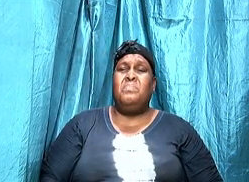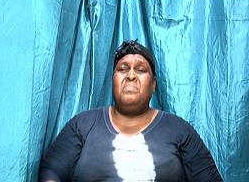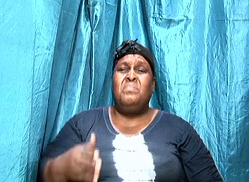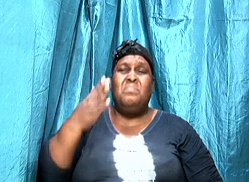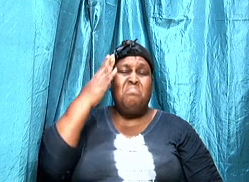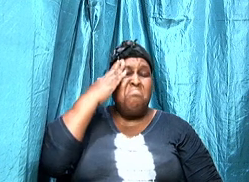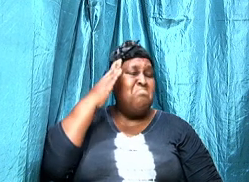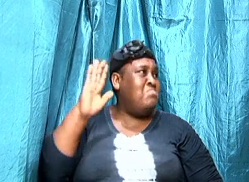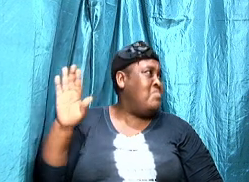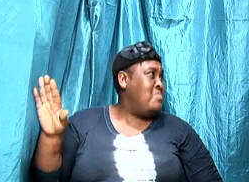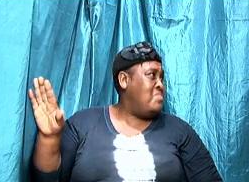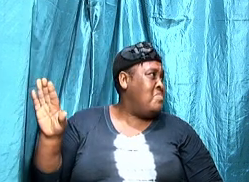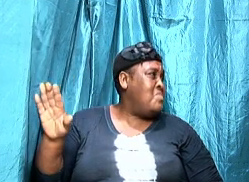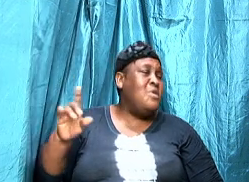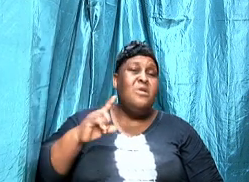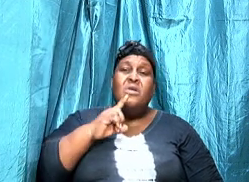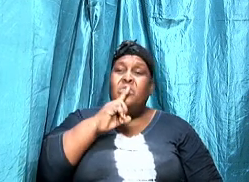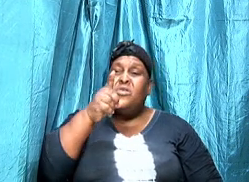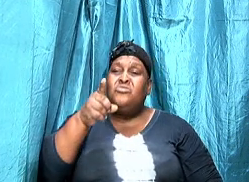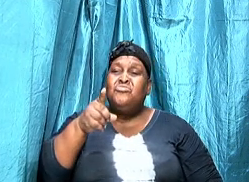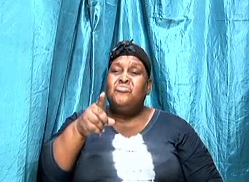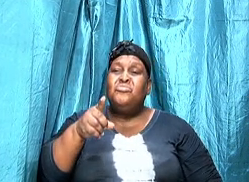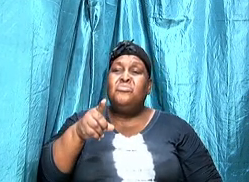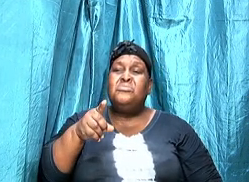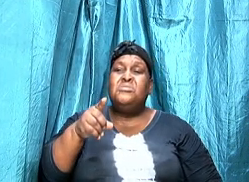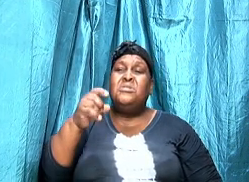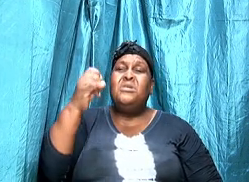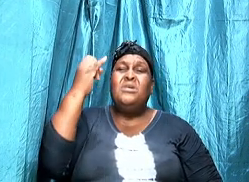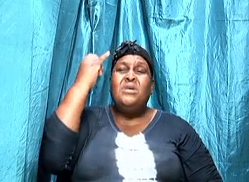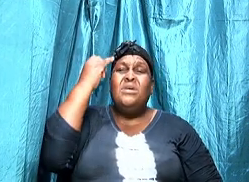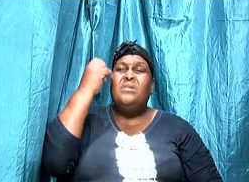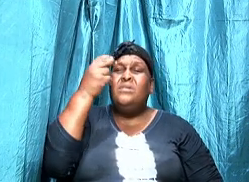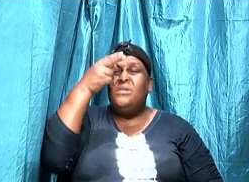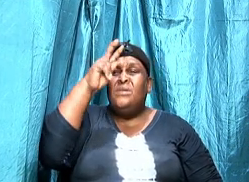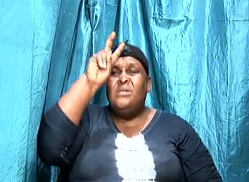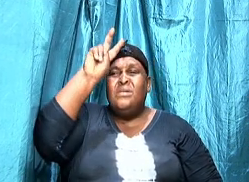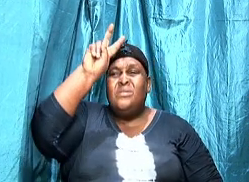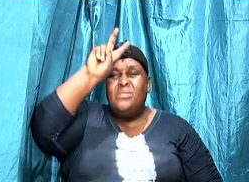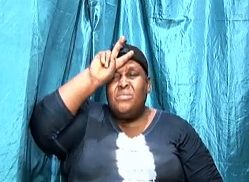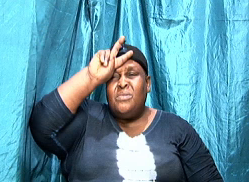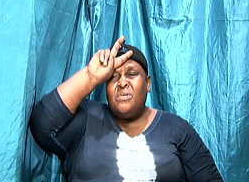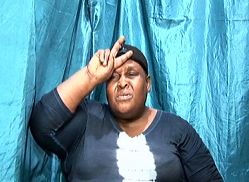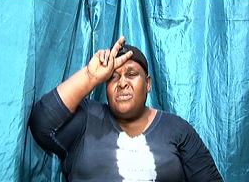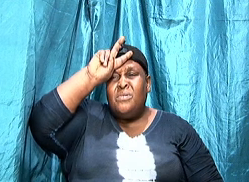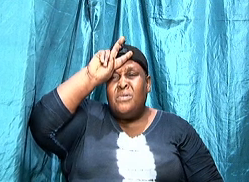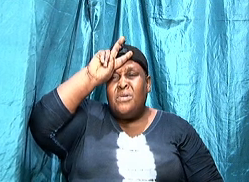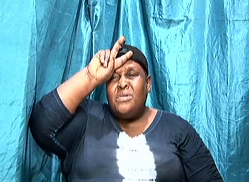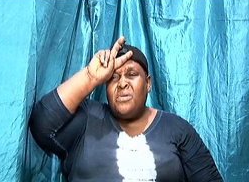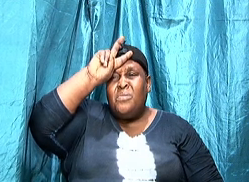they had, men imagine and profess themselves to be wise in their foolish